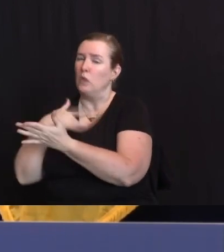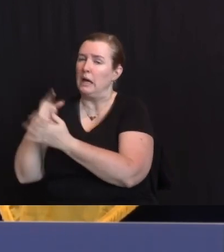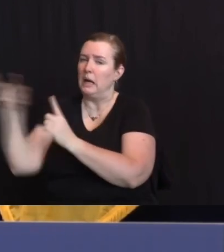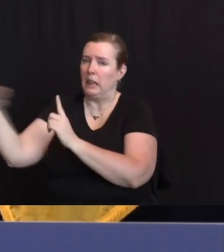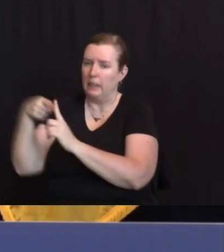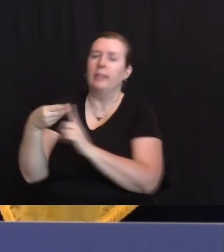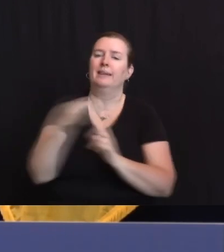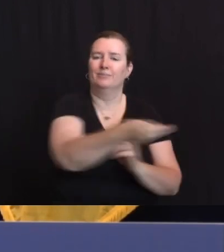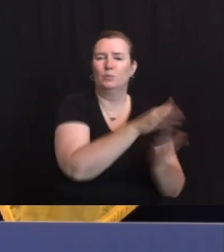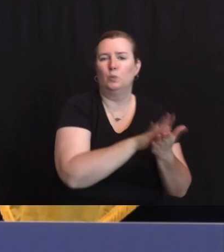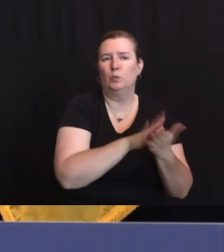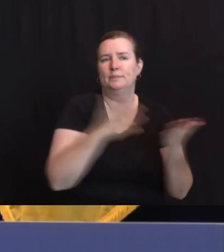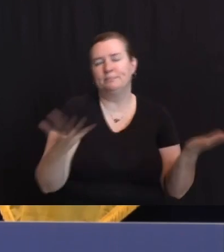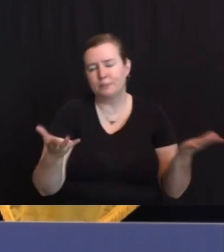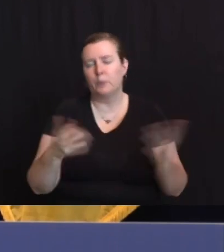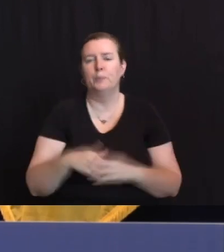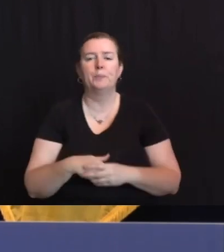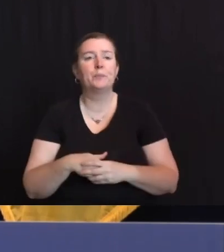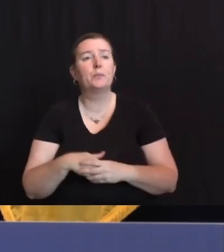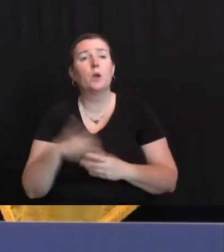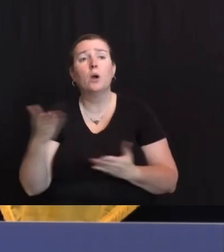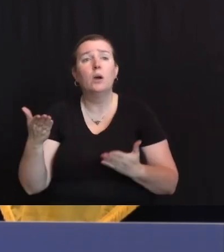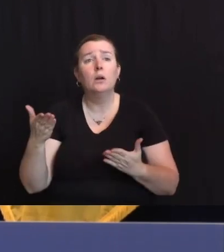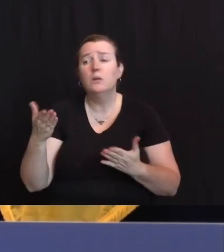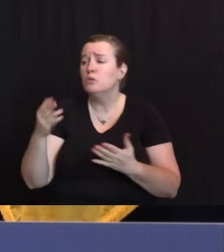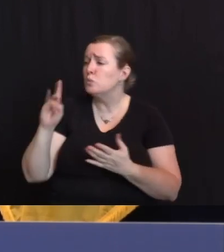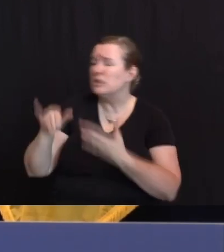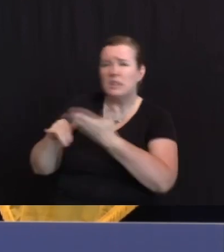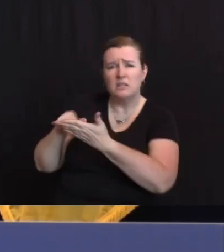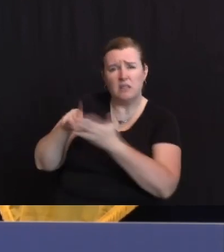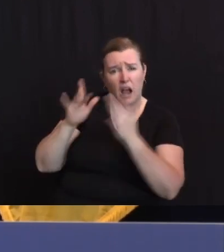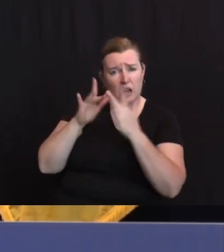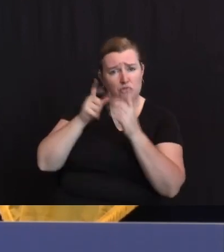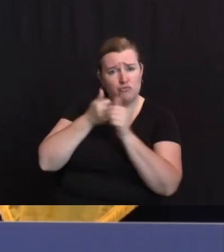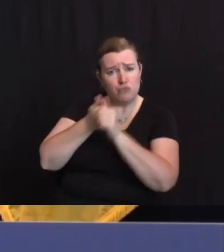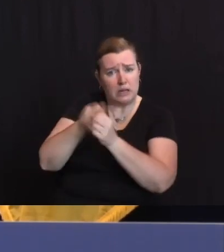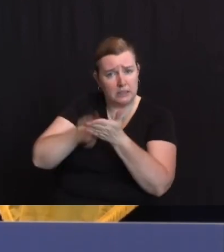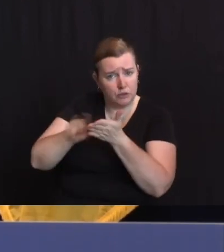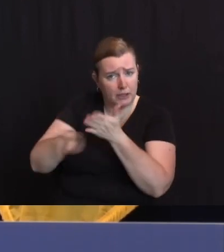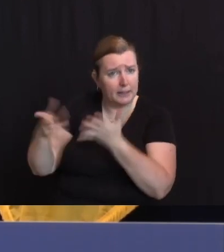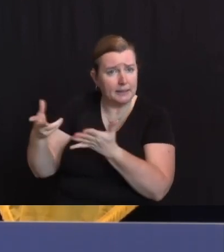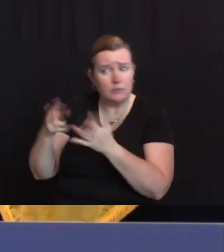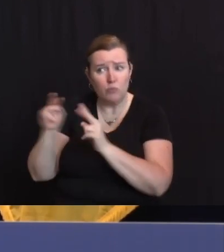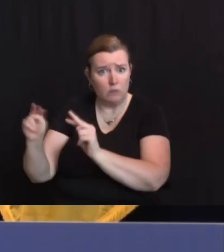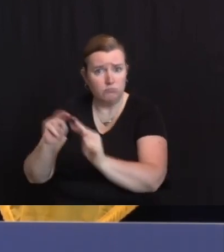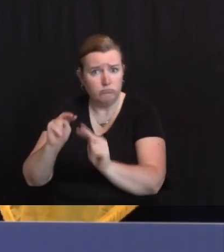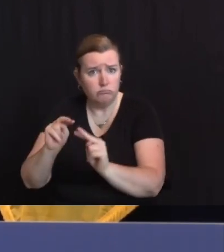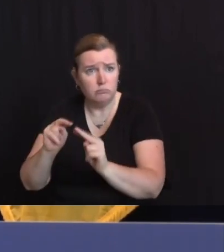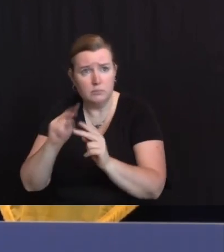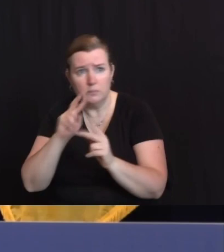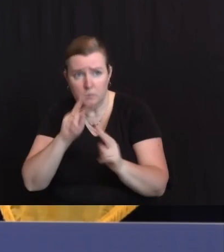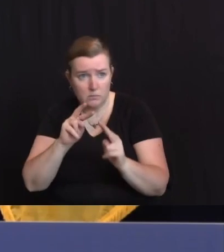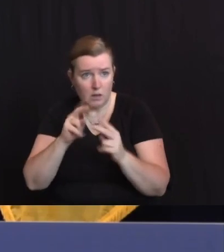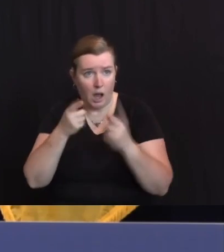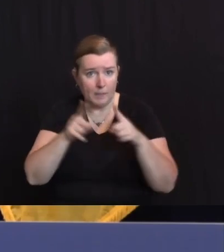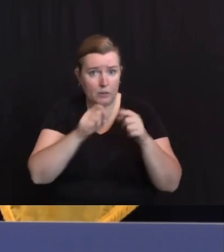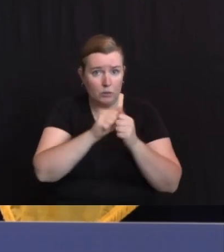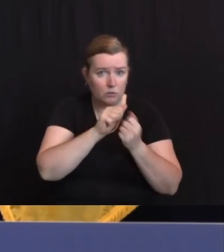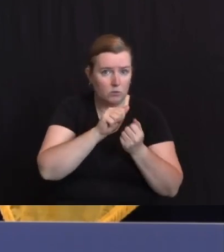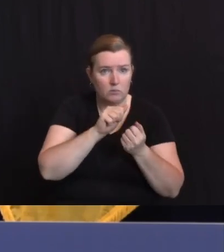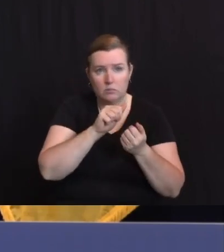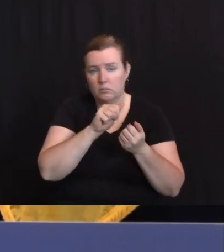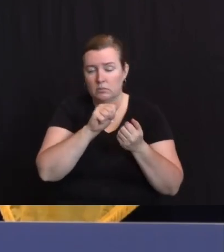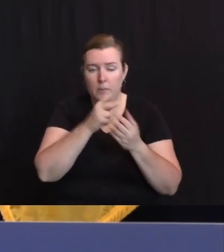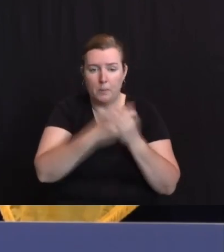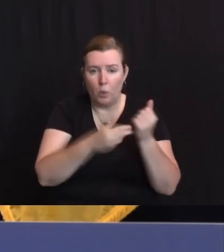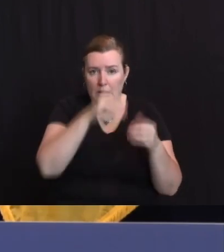we just want to make sure we understand. But I think overwhelmingly, the steps that are